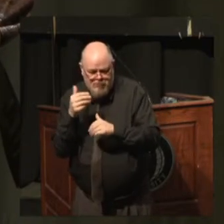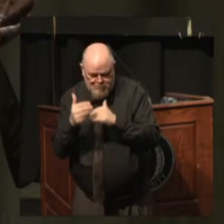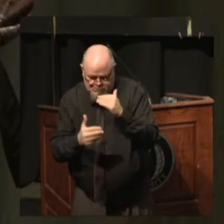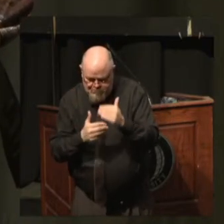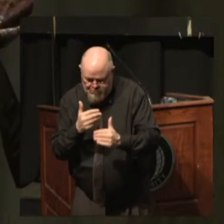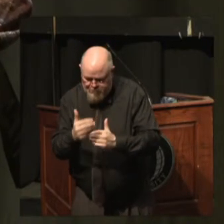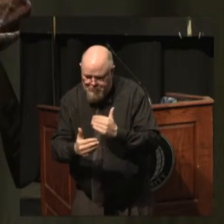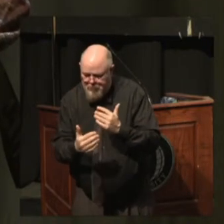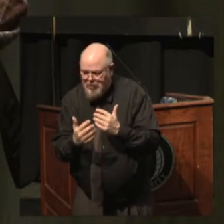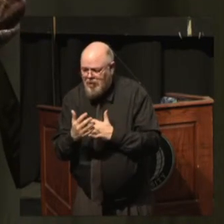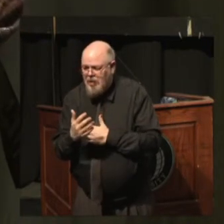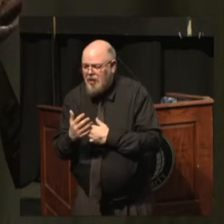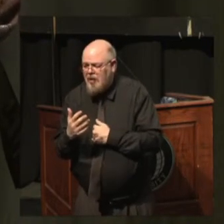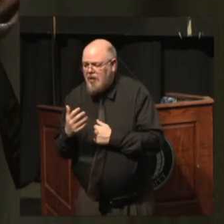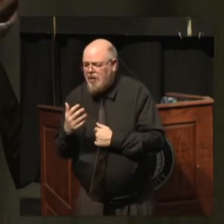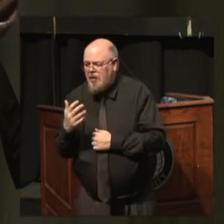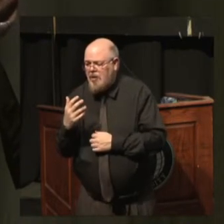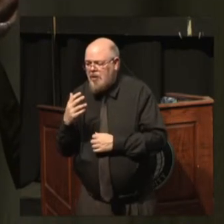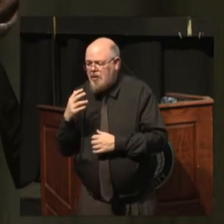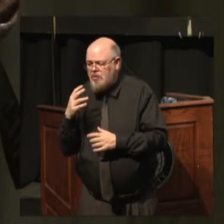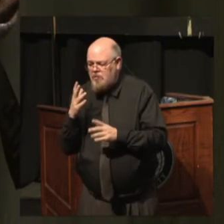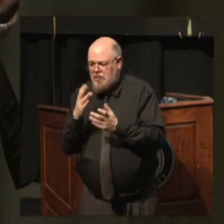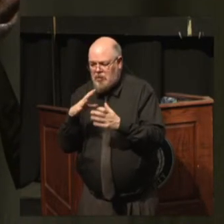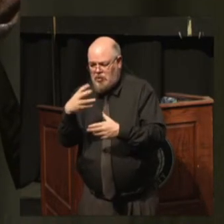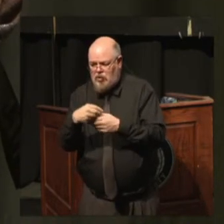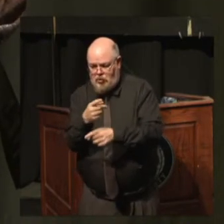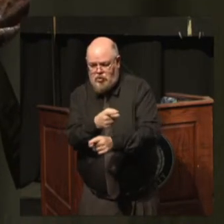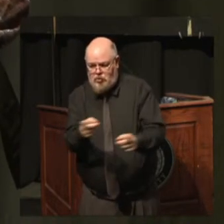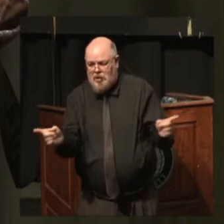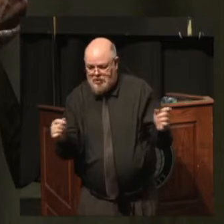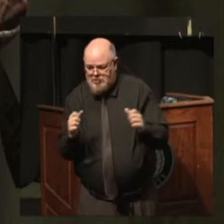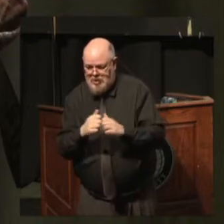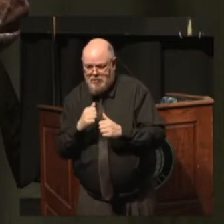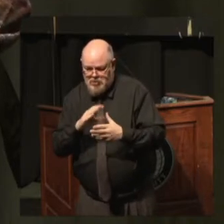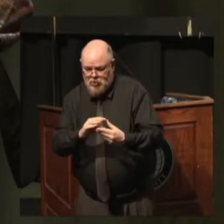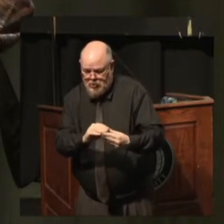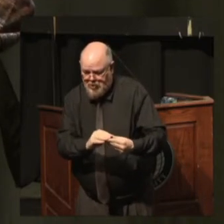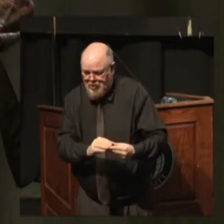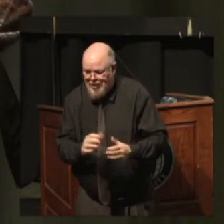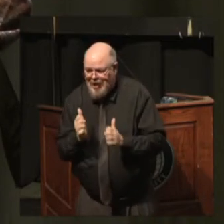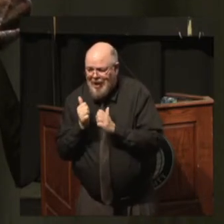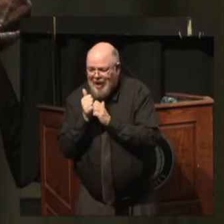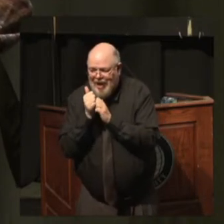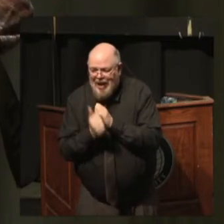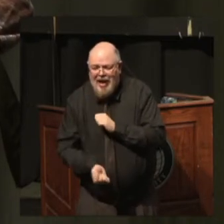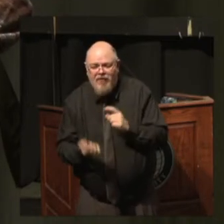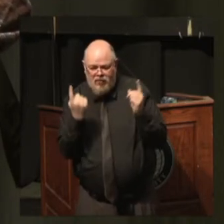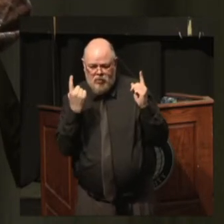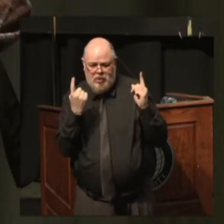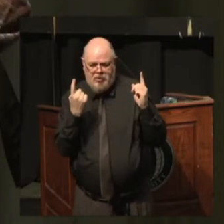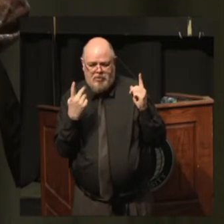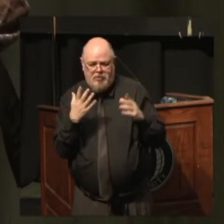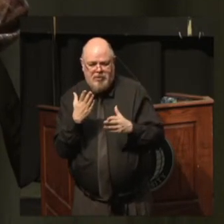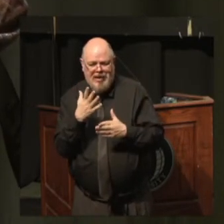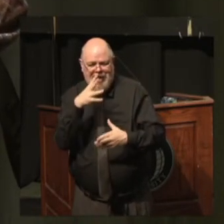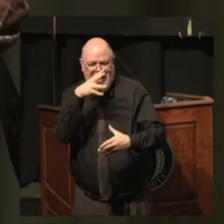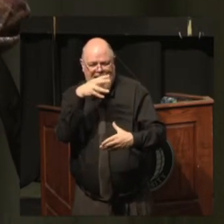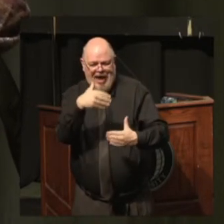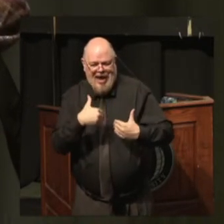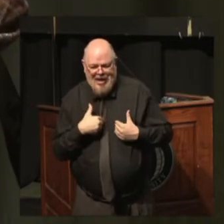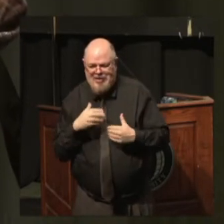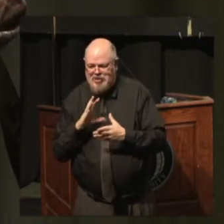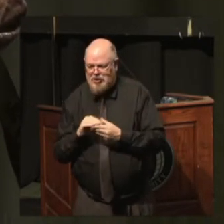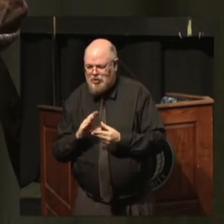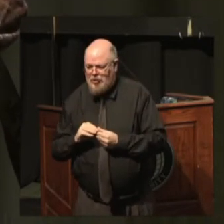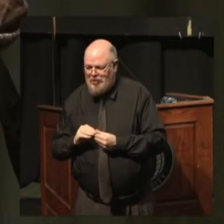right? And people would say, well, you came to tell us your story and stuff. Everybody is part of the story. Everybody you run